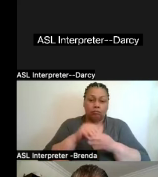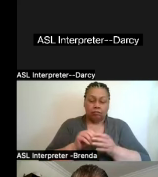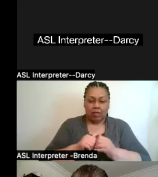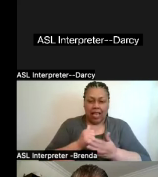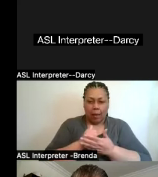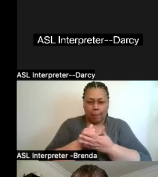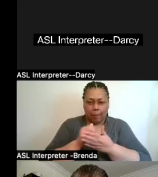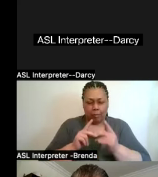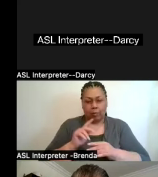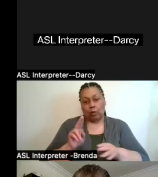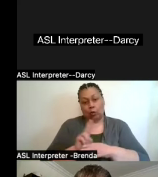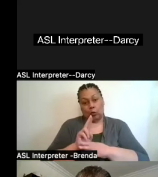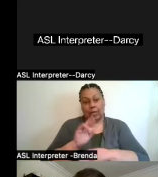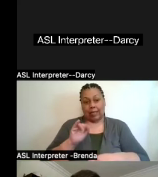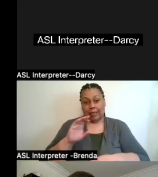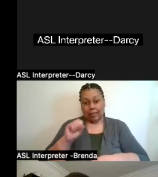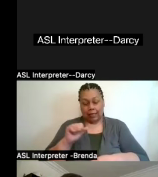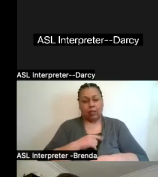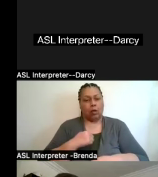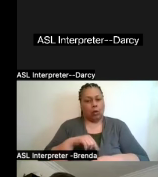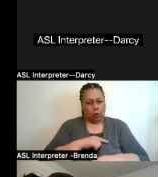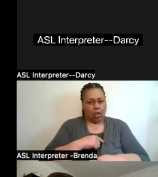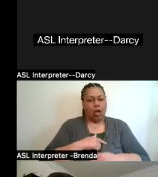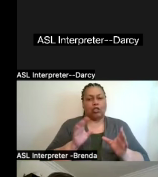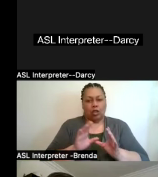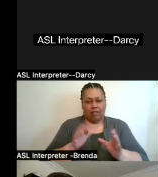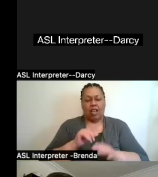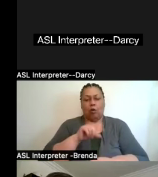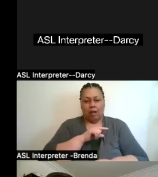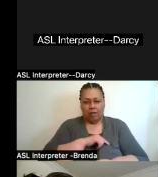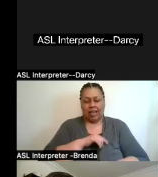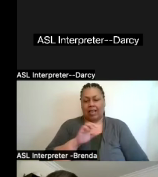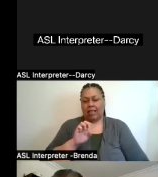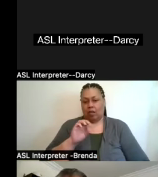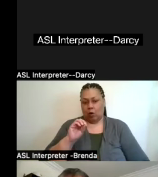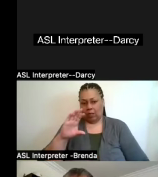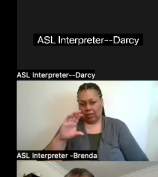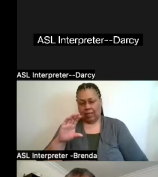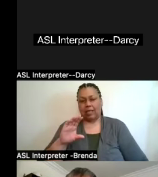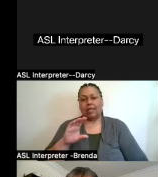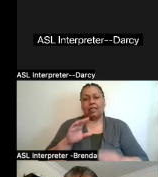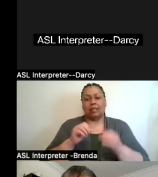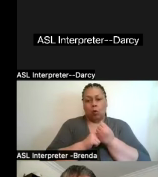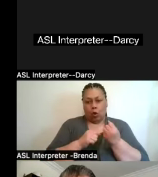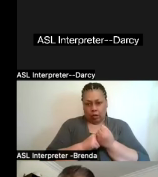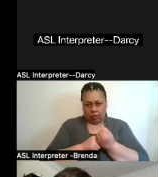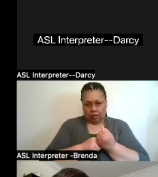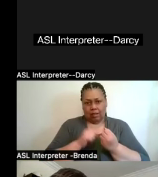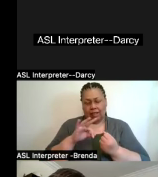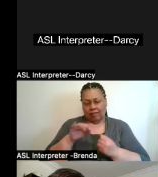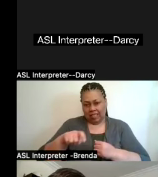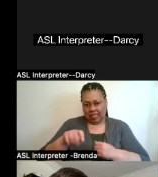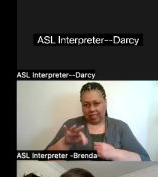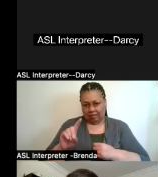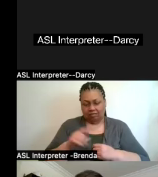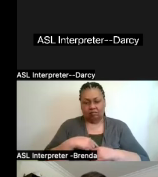so we're all certified and qualified in those things too. We also do EOC support if needed. So earthquakes